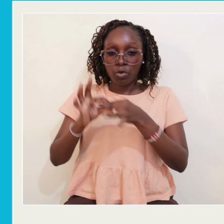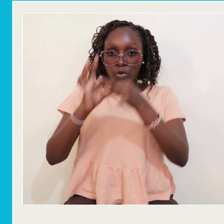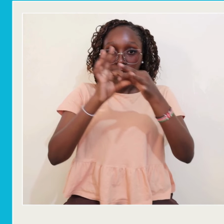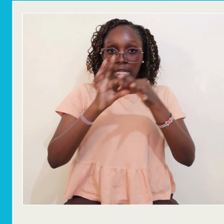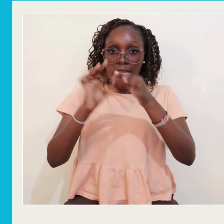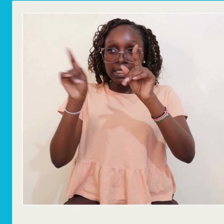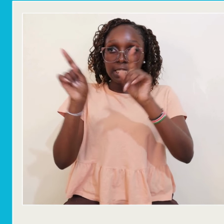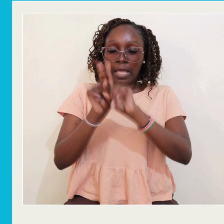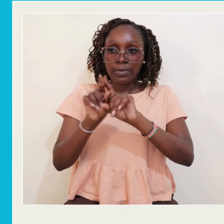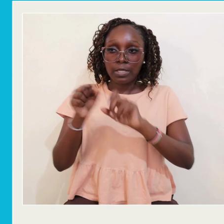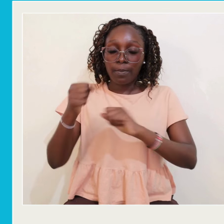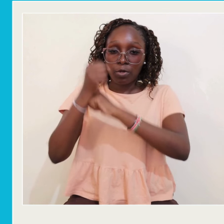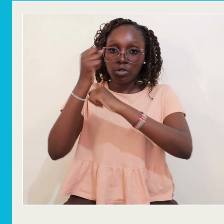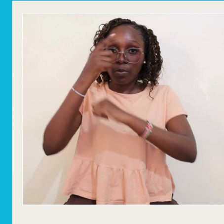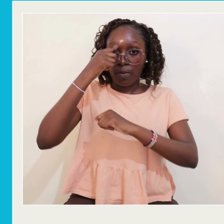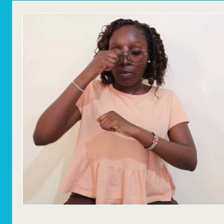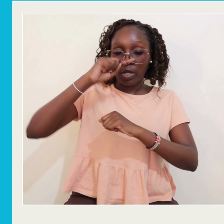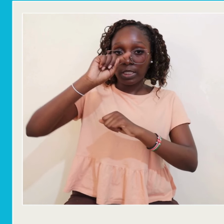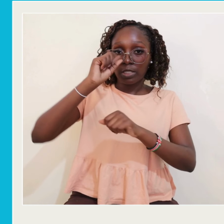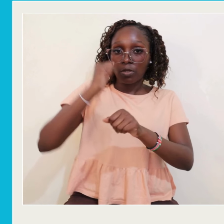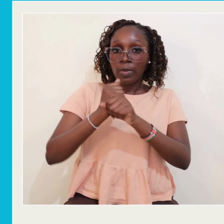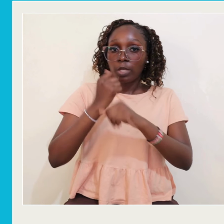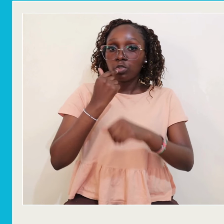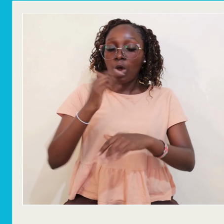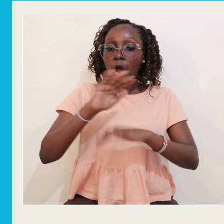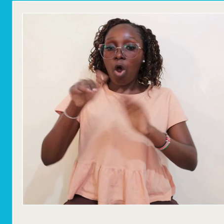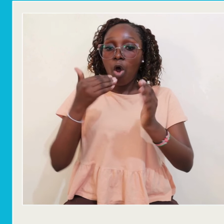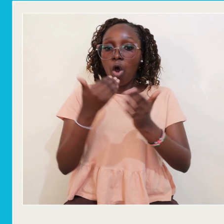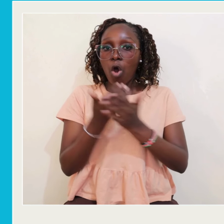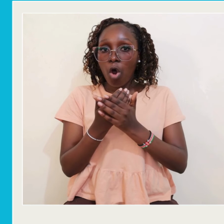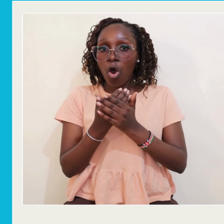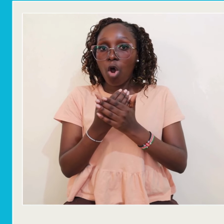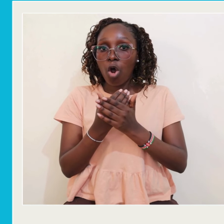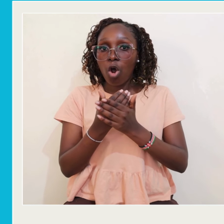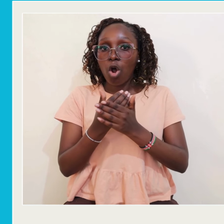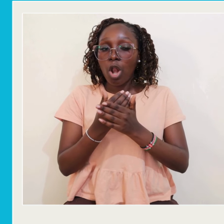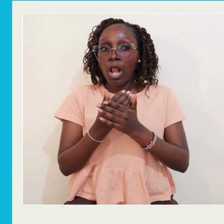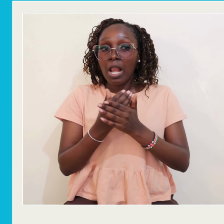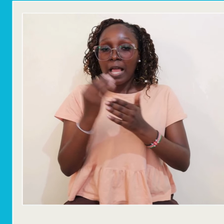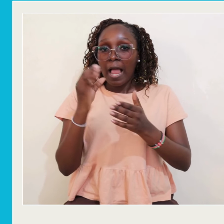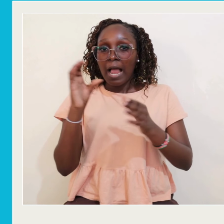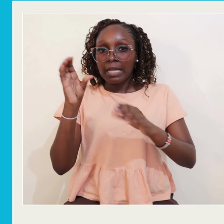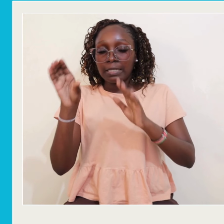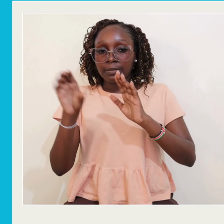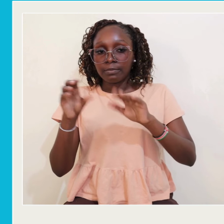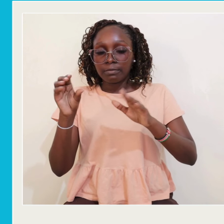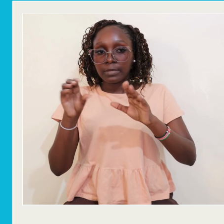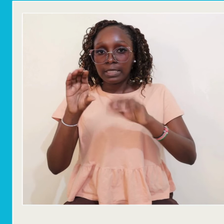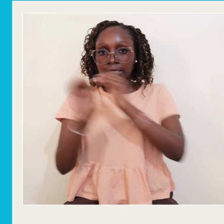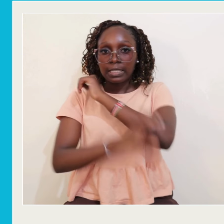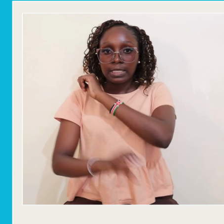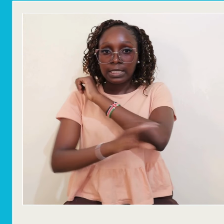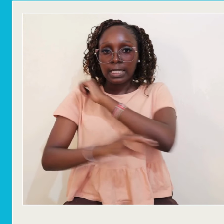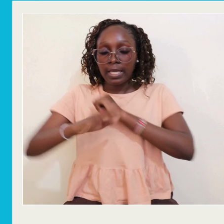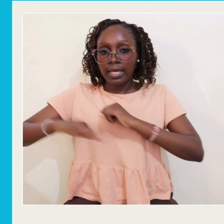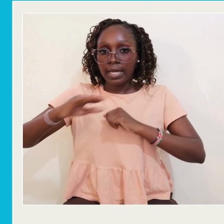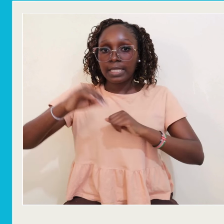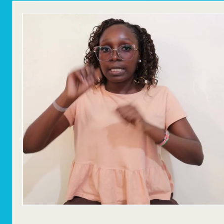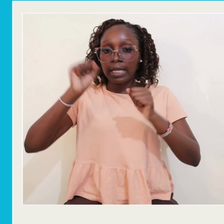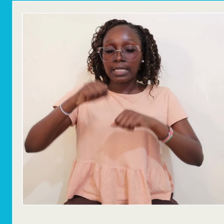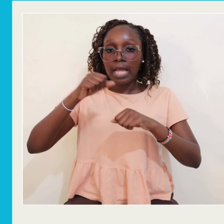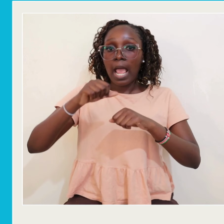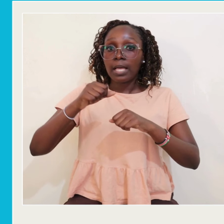coordinate and support policies by ensuring all state organs promote a supportive environment